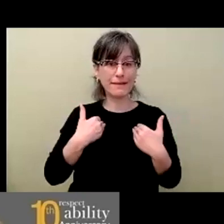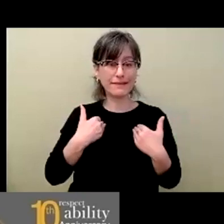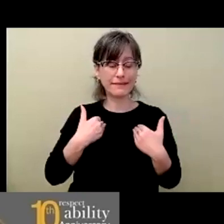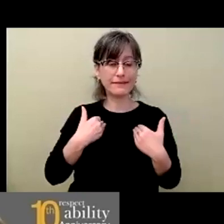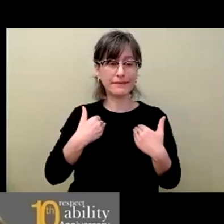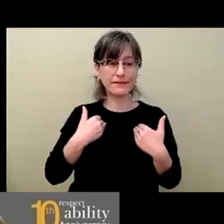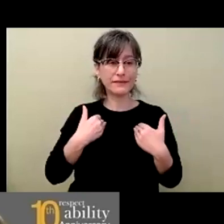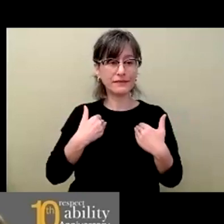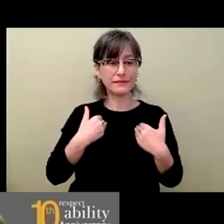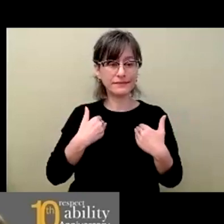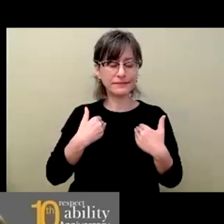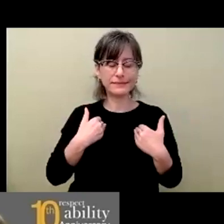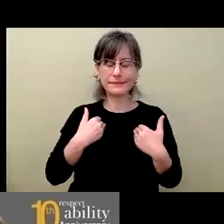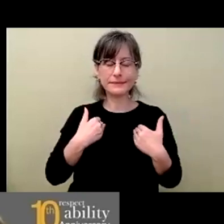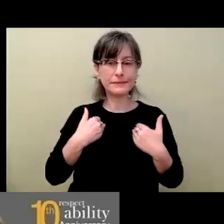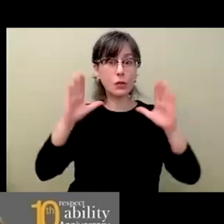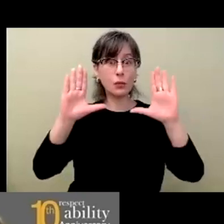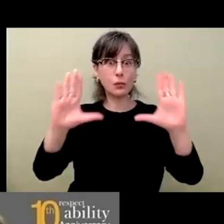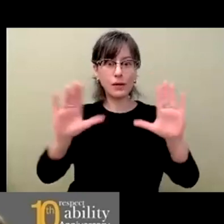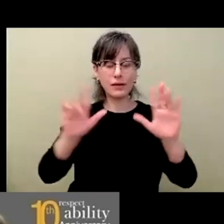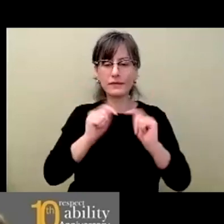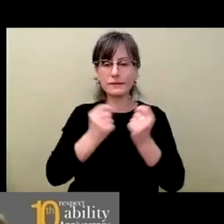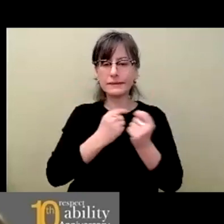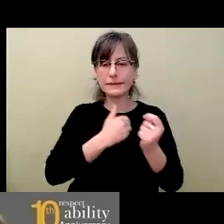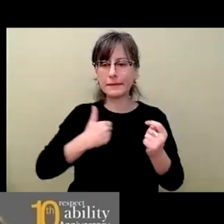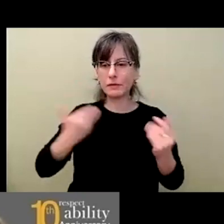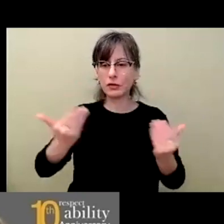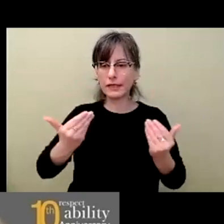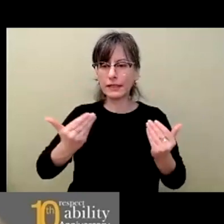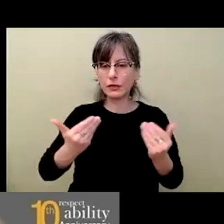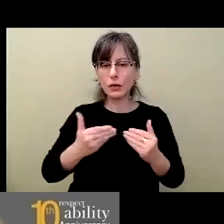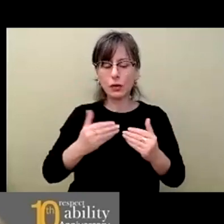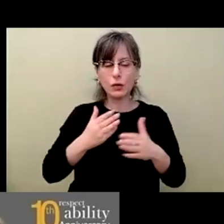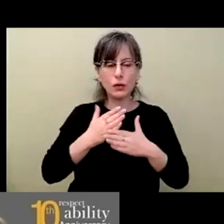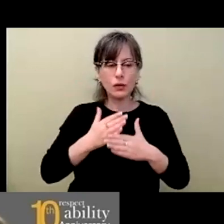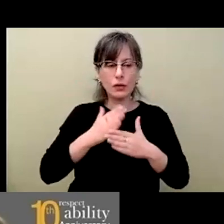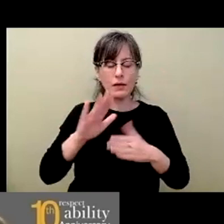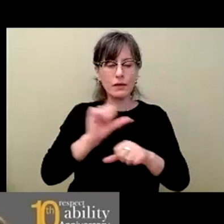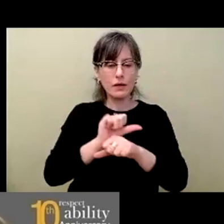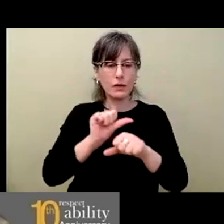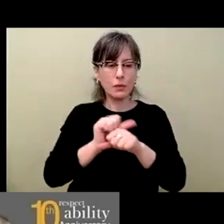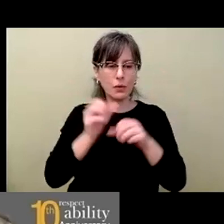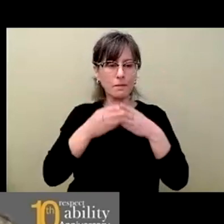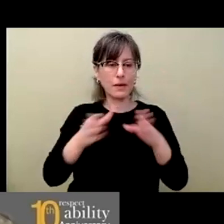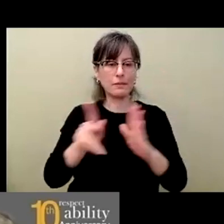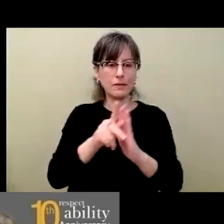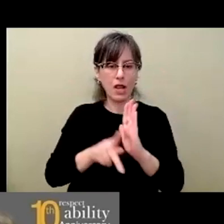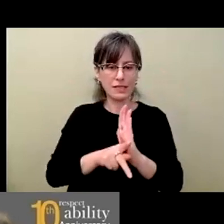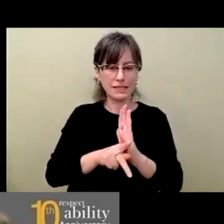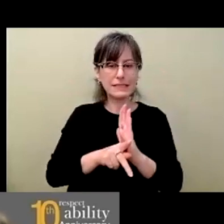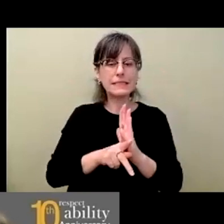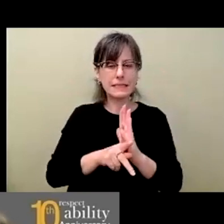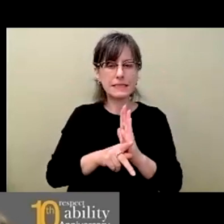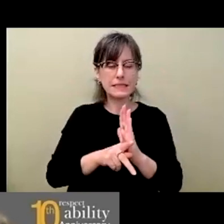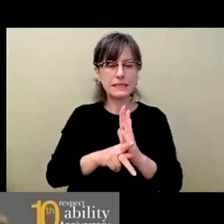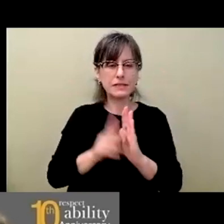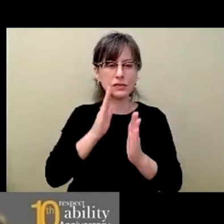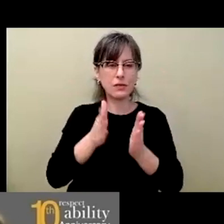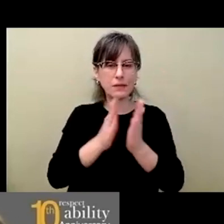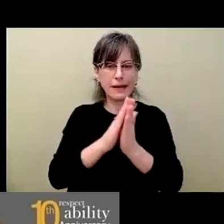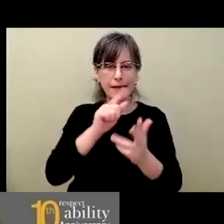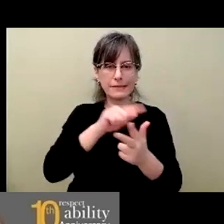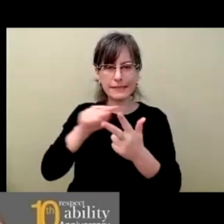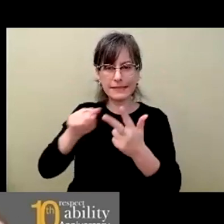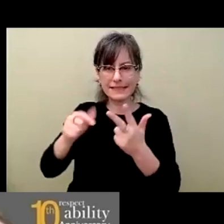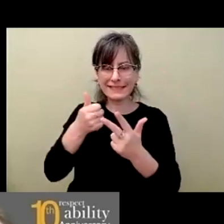our wonderful team members here to share a little bit more about their work in public policy. So I'm going to ask each of them to introduce themselves